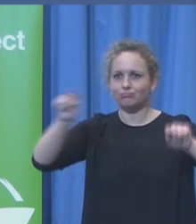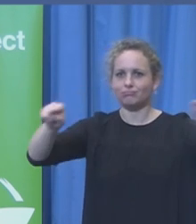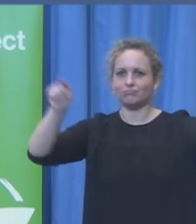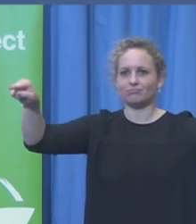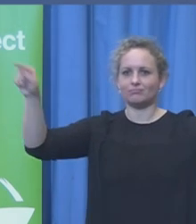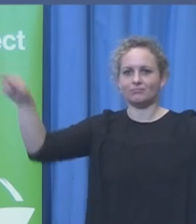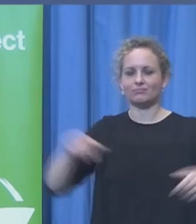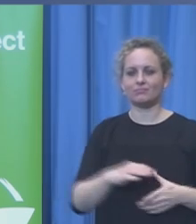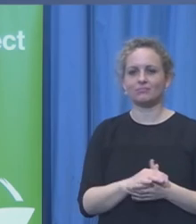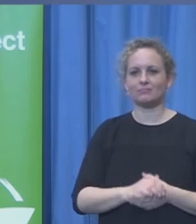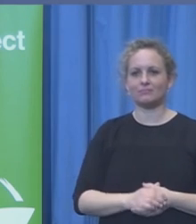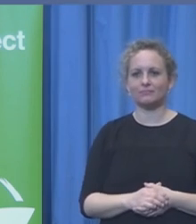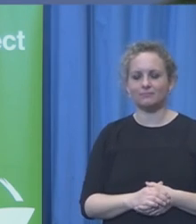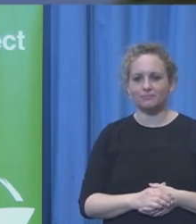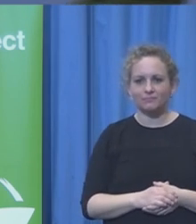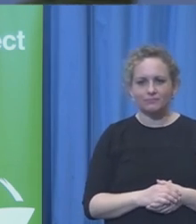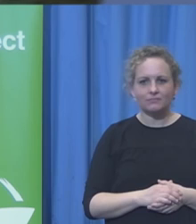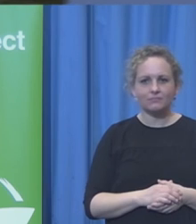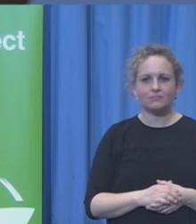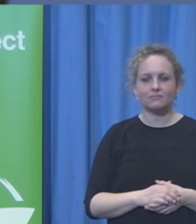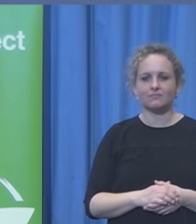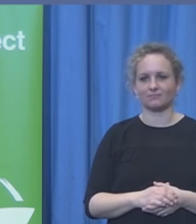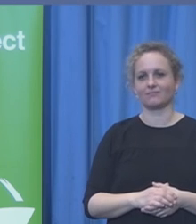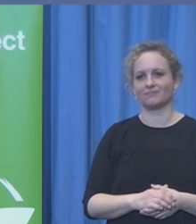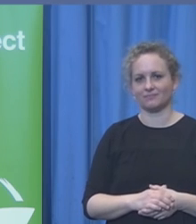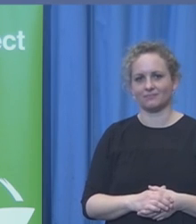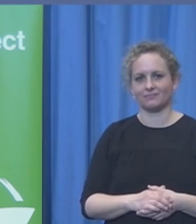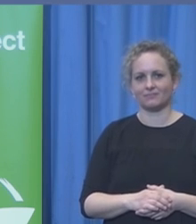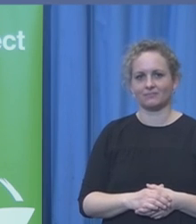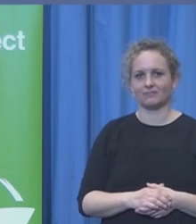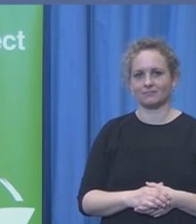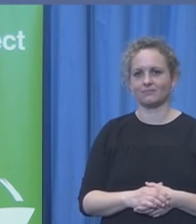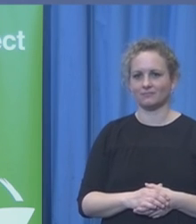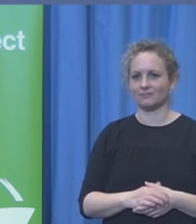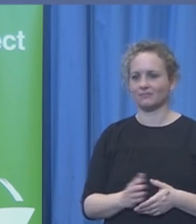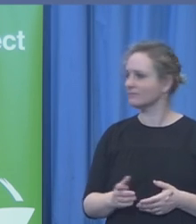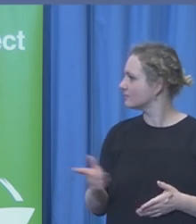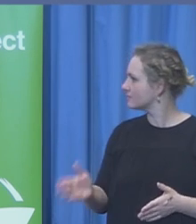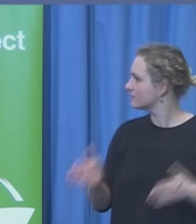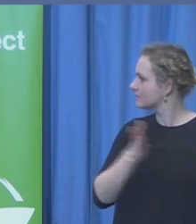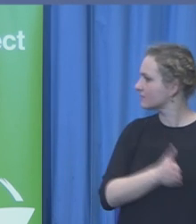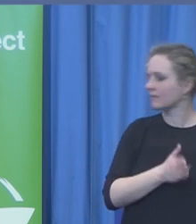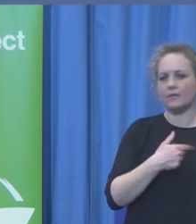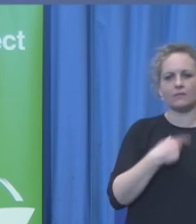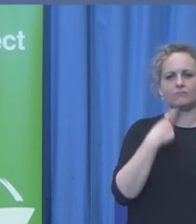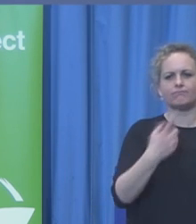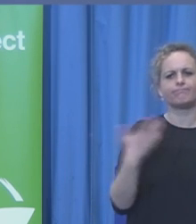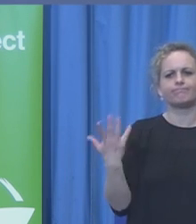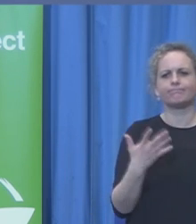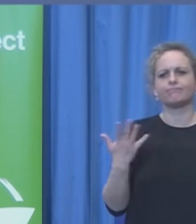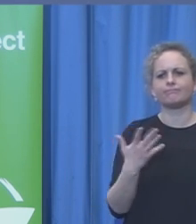there are still a lot of misconceptions and lack of knowledge of how to